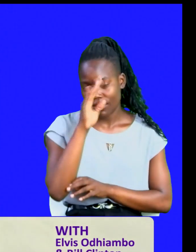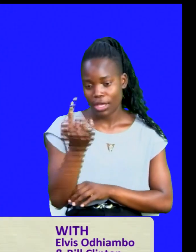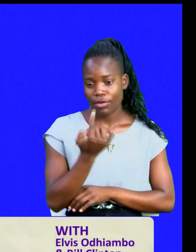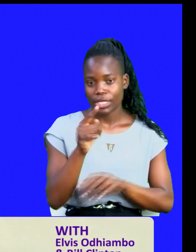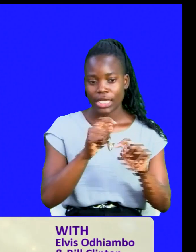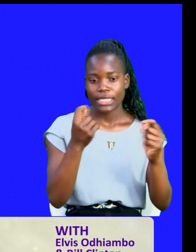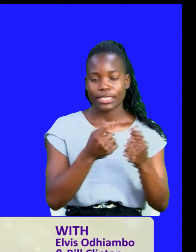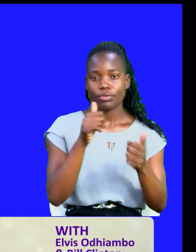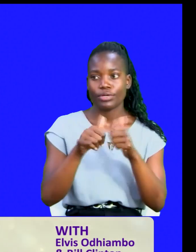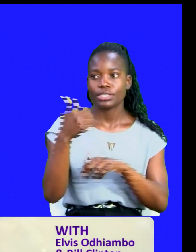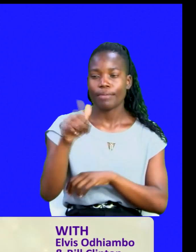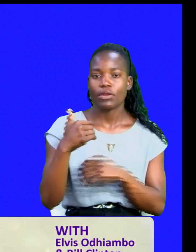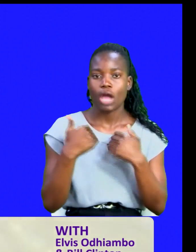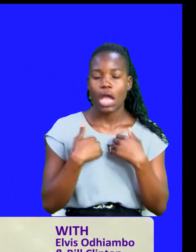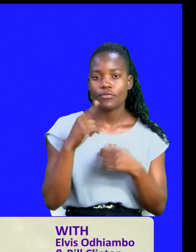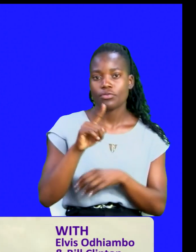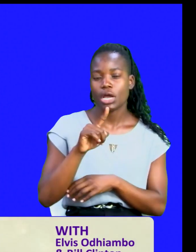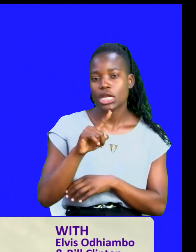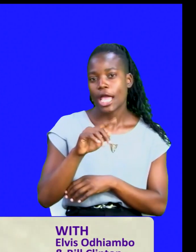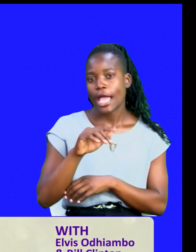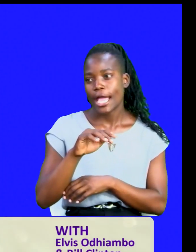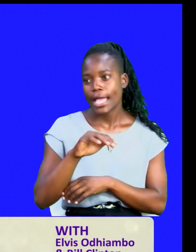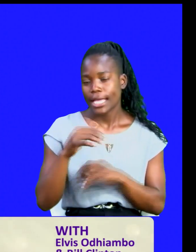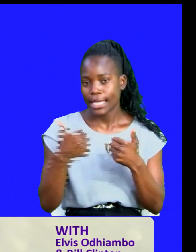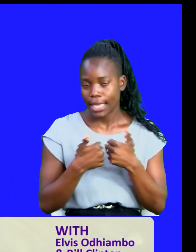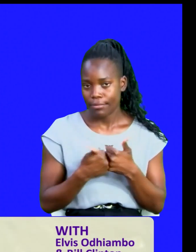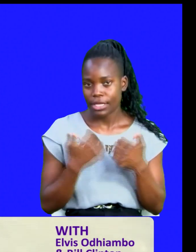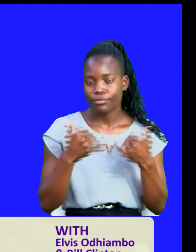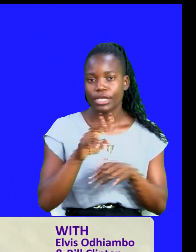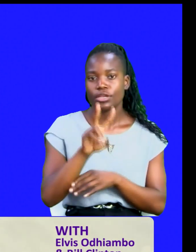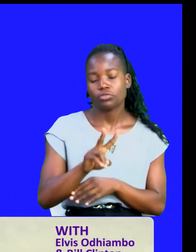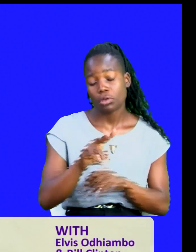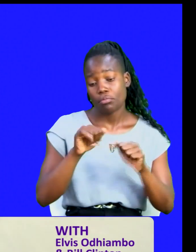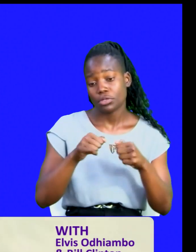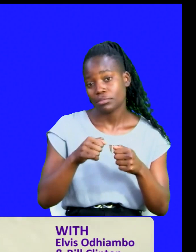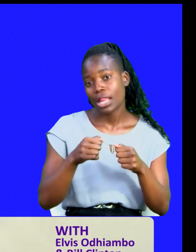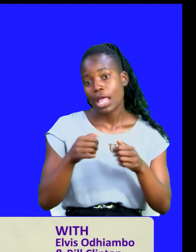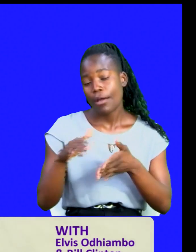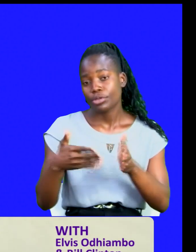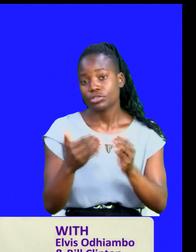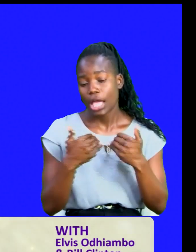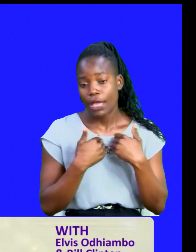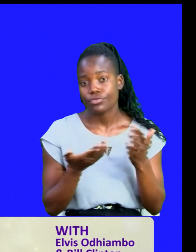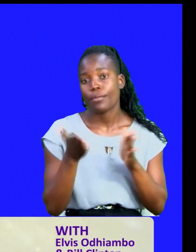that they still have a game in hand. They've only played two matches. So, of course, they have a chance to redeem themselves, a chance to get back